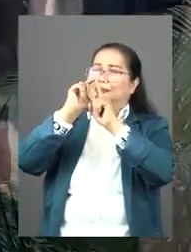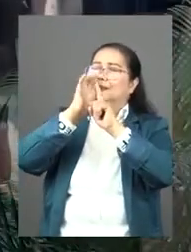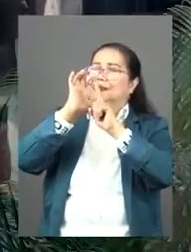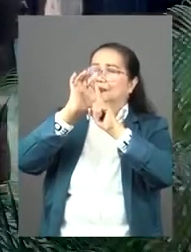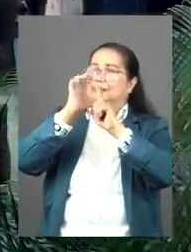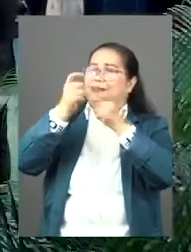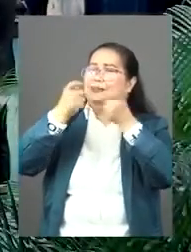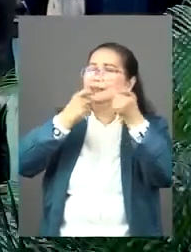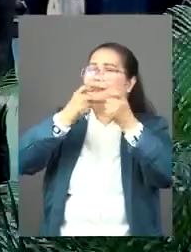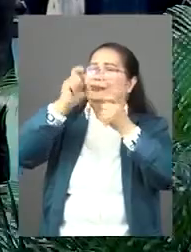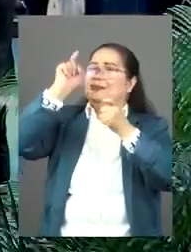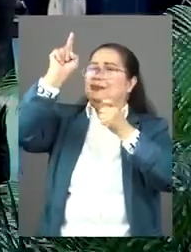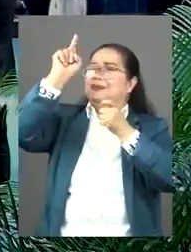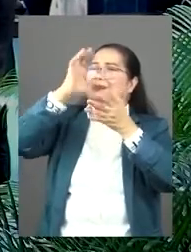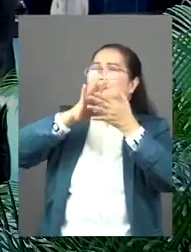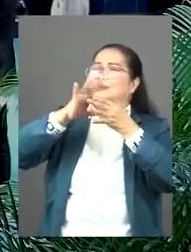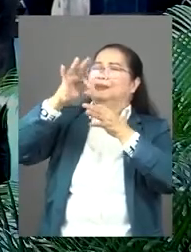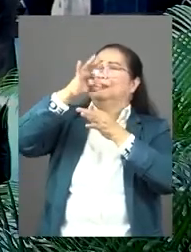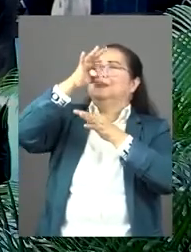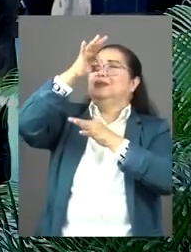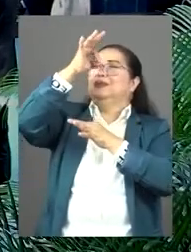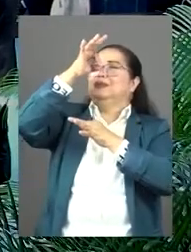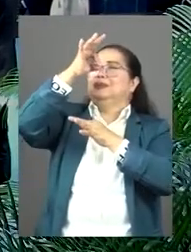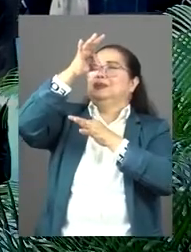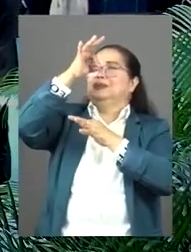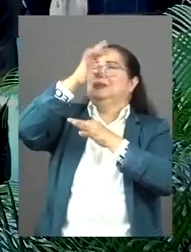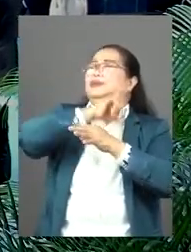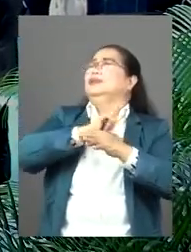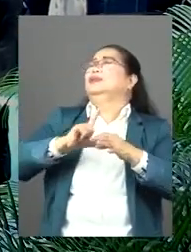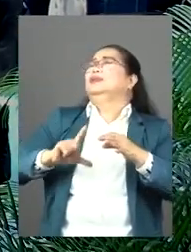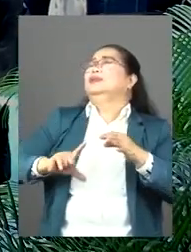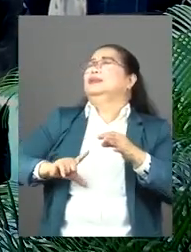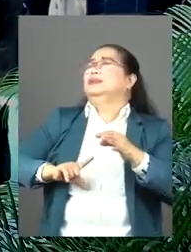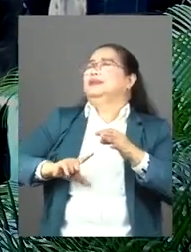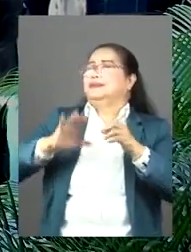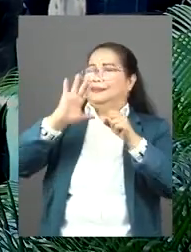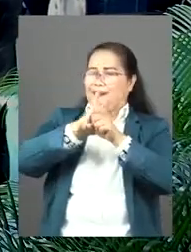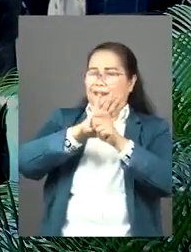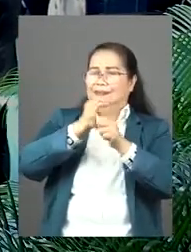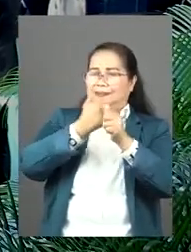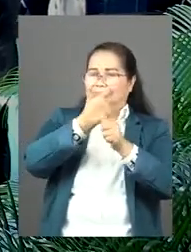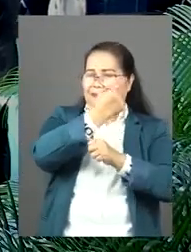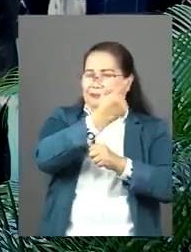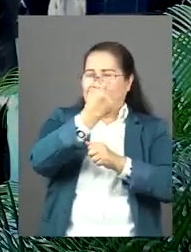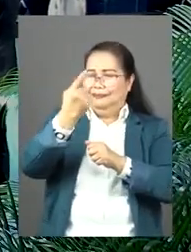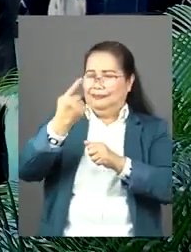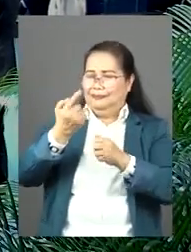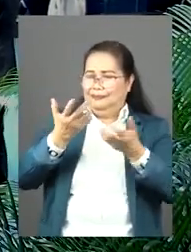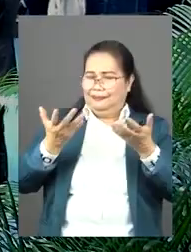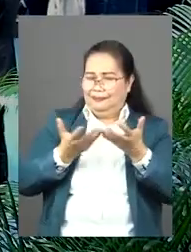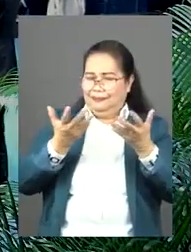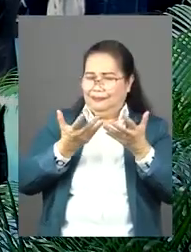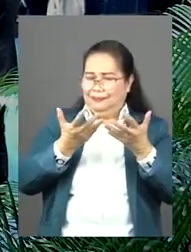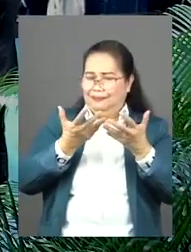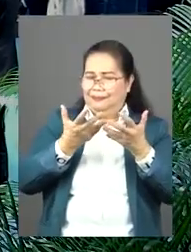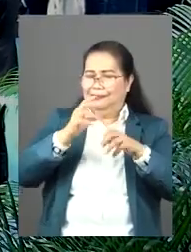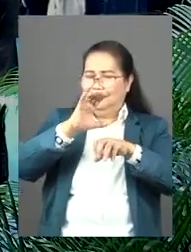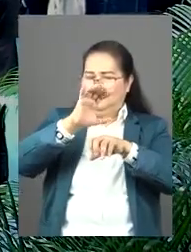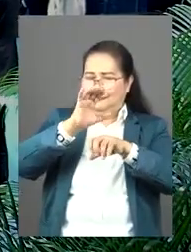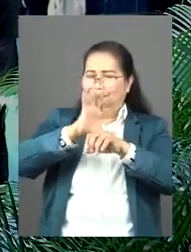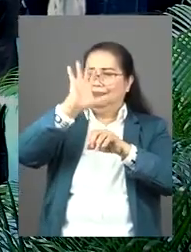the control of your Spirit. Lord, fill every believer who is here in this place with your